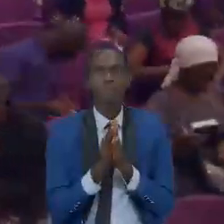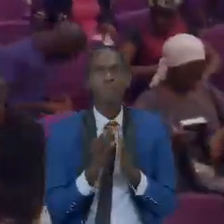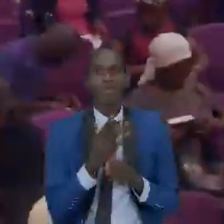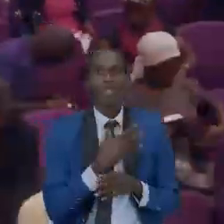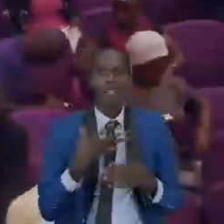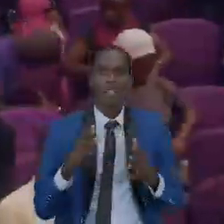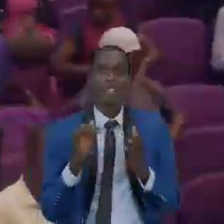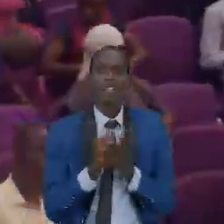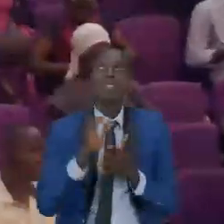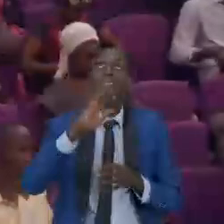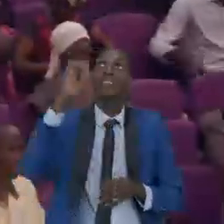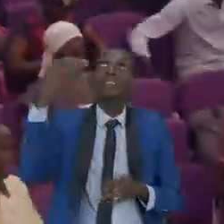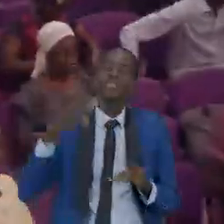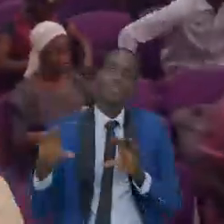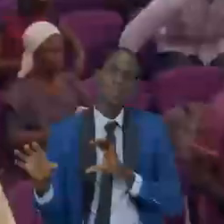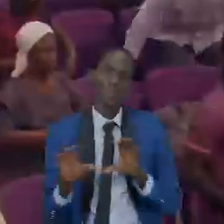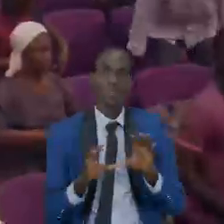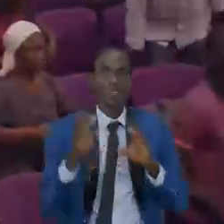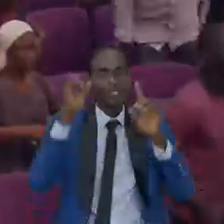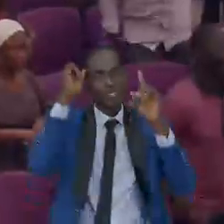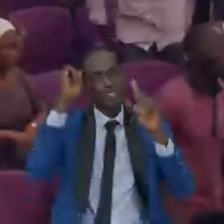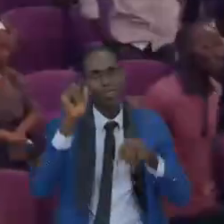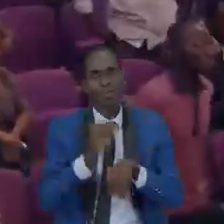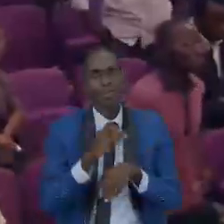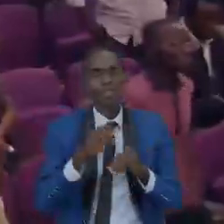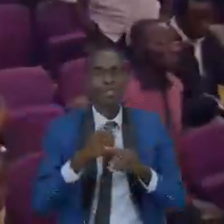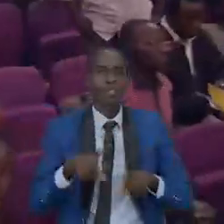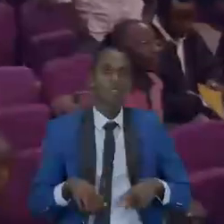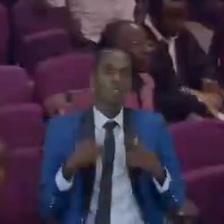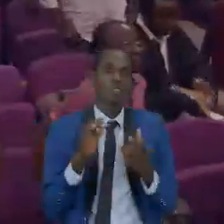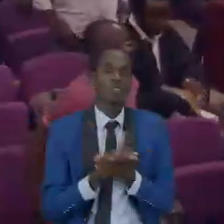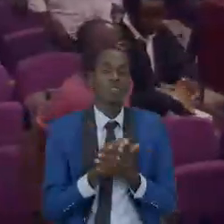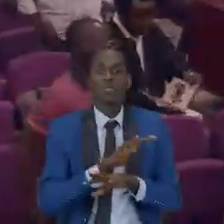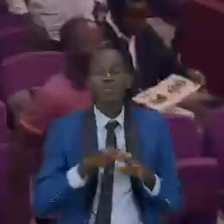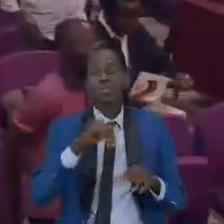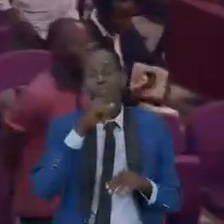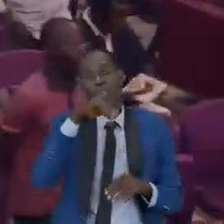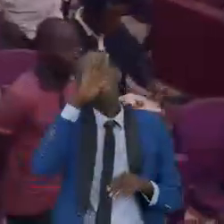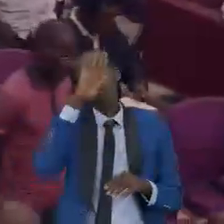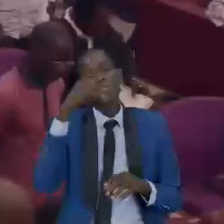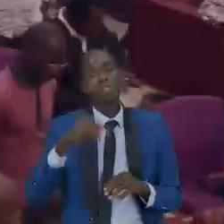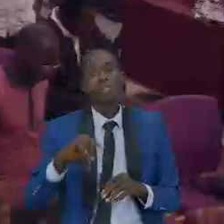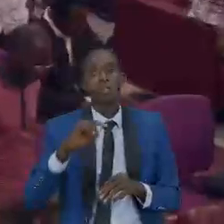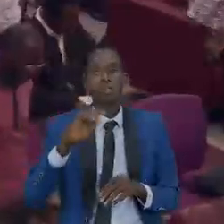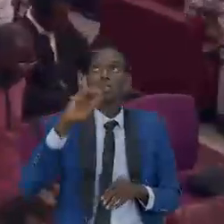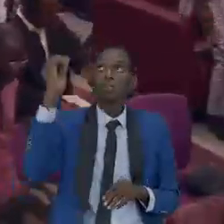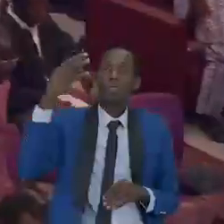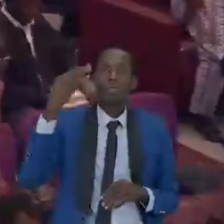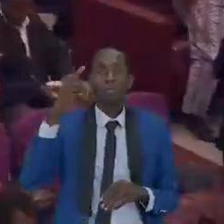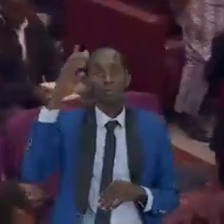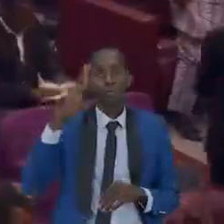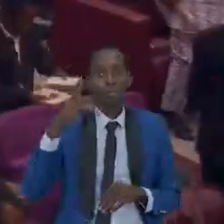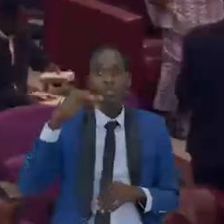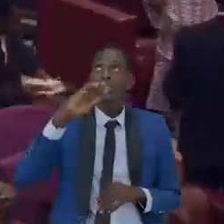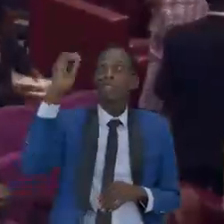that grace do its work in your life. Do not frustrate the grace of God. The grace of God will see